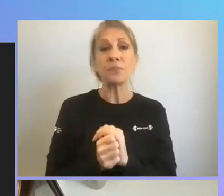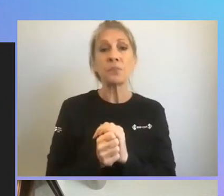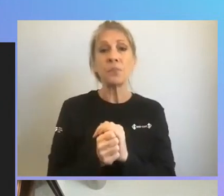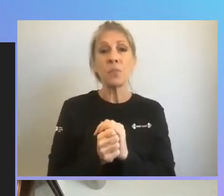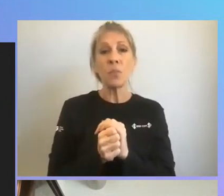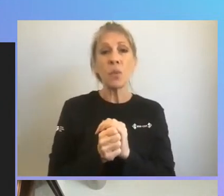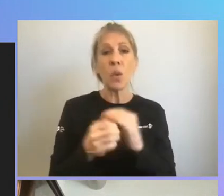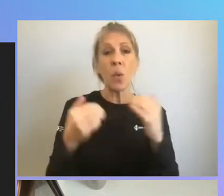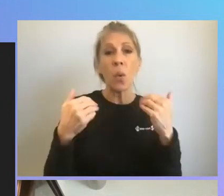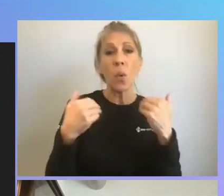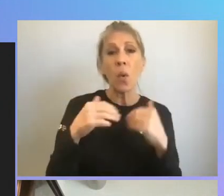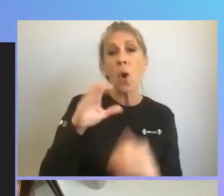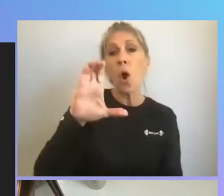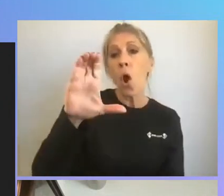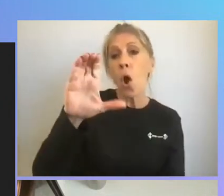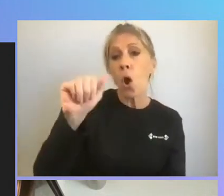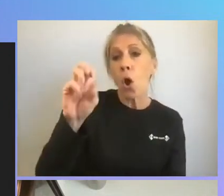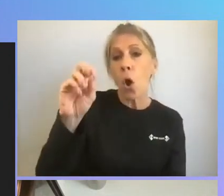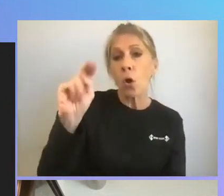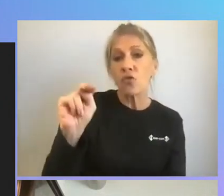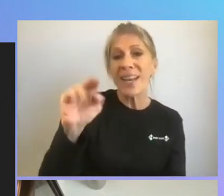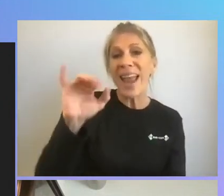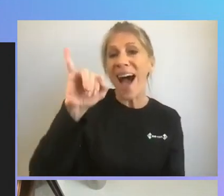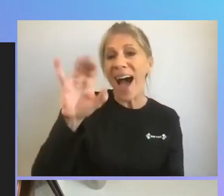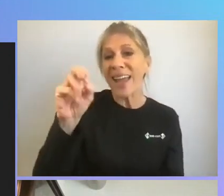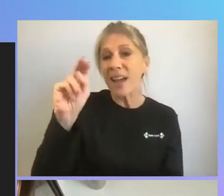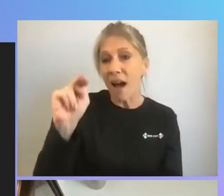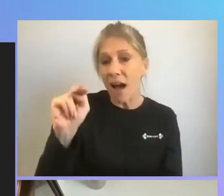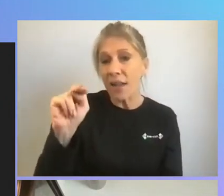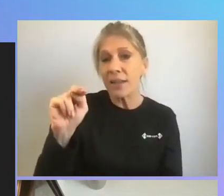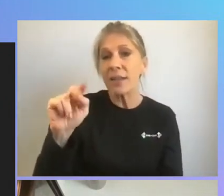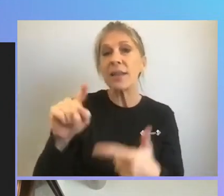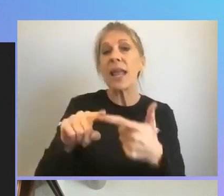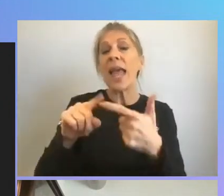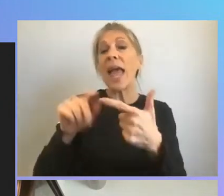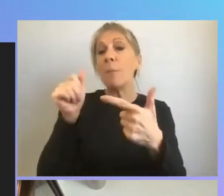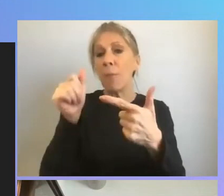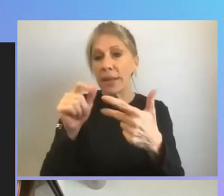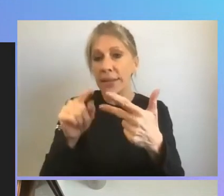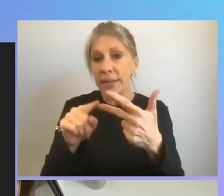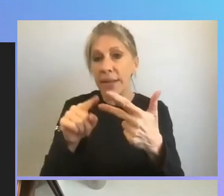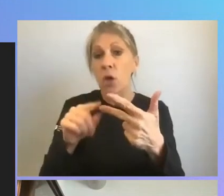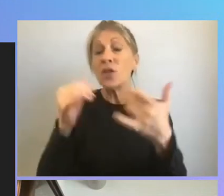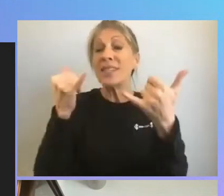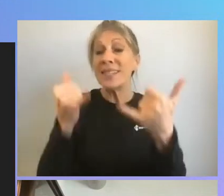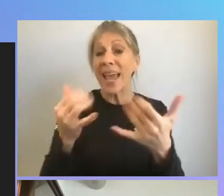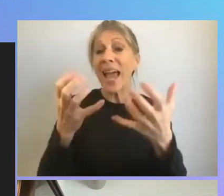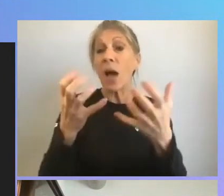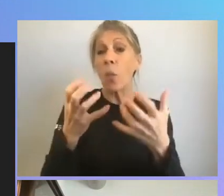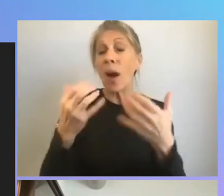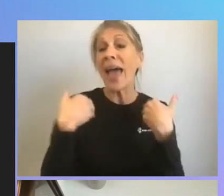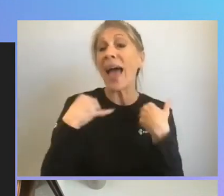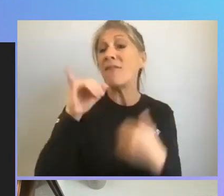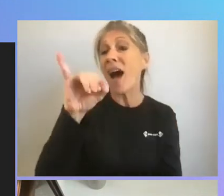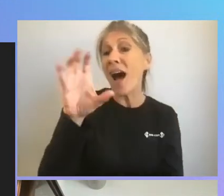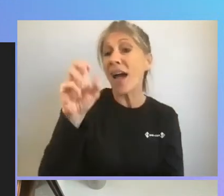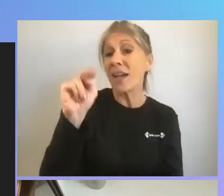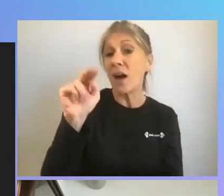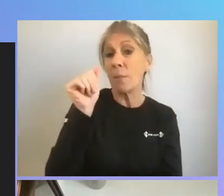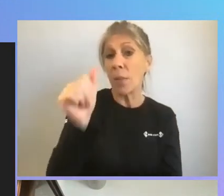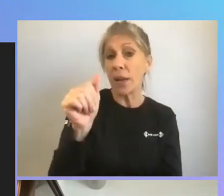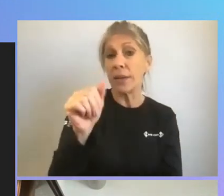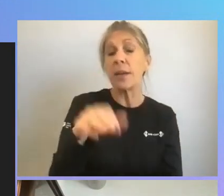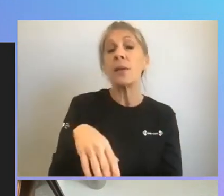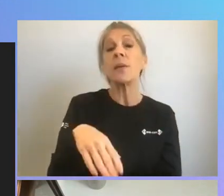I've imported Cauldron's icon component as well as a button component. And today I want to create a icon button. I'll compose those